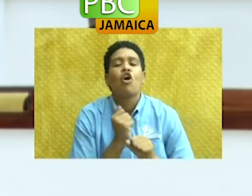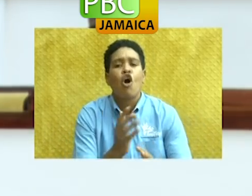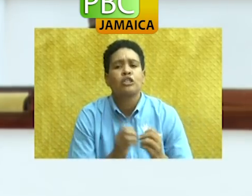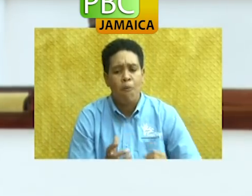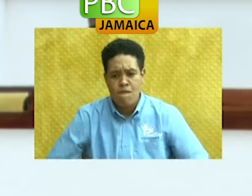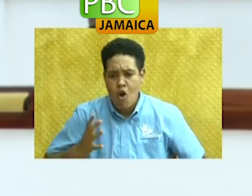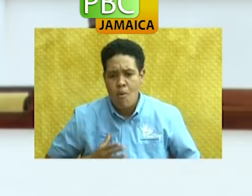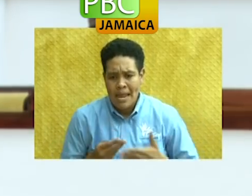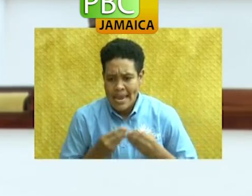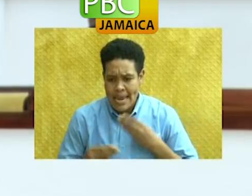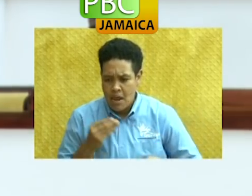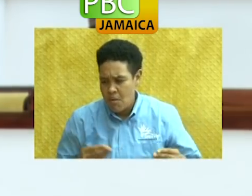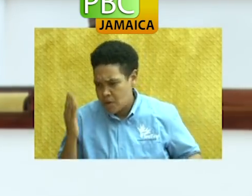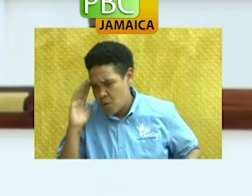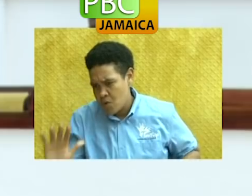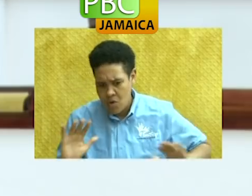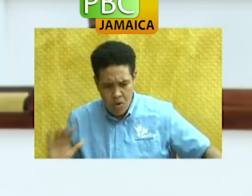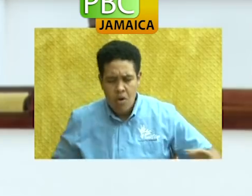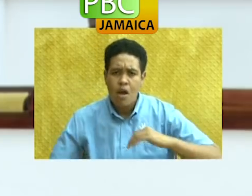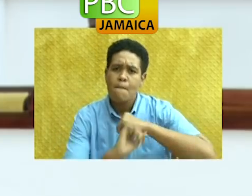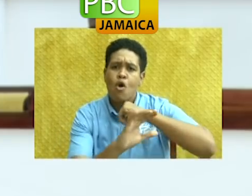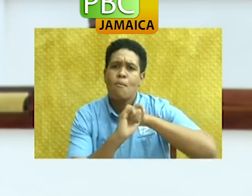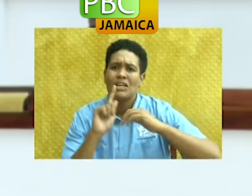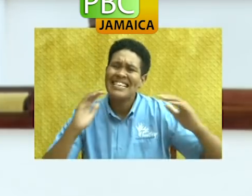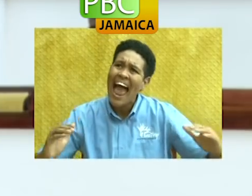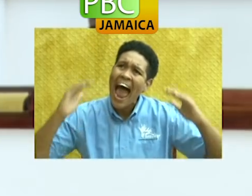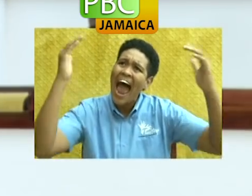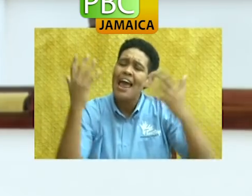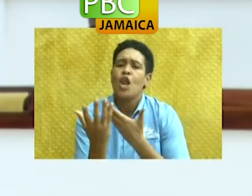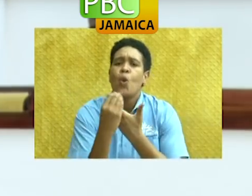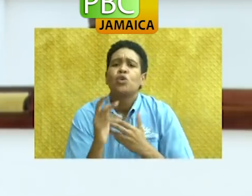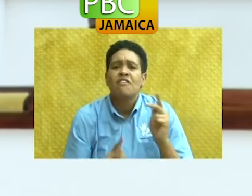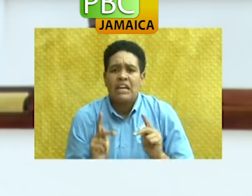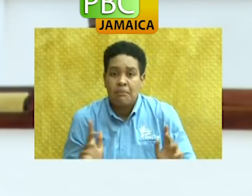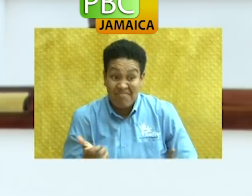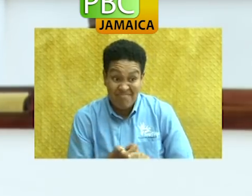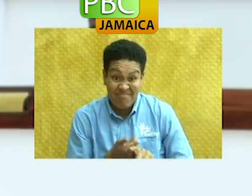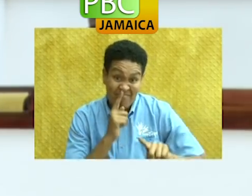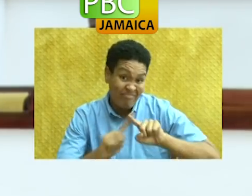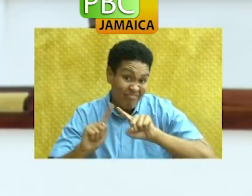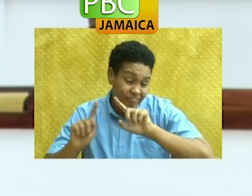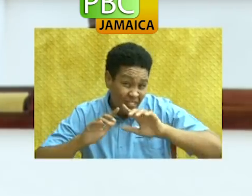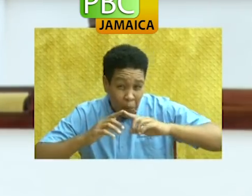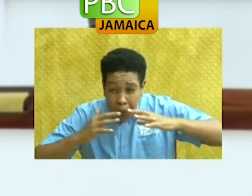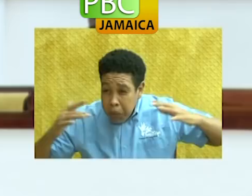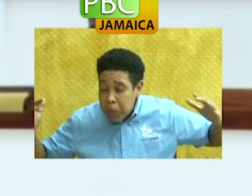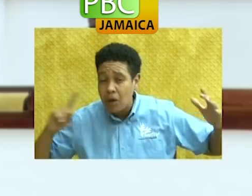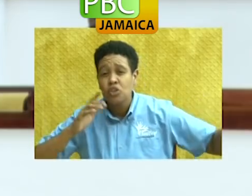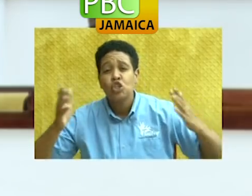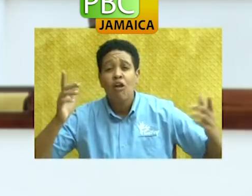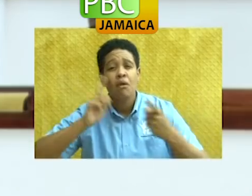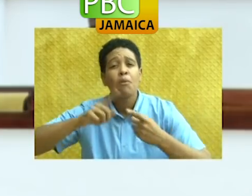of economic flows, promoting higher inclusion of individuals in a range of services, and